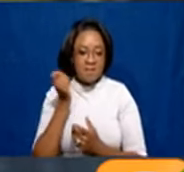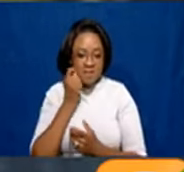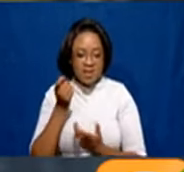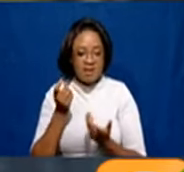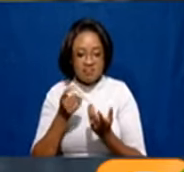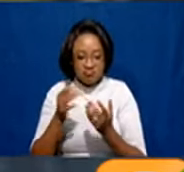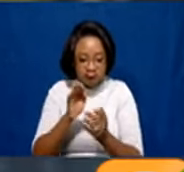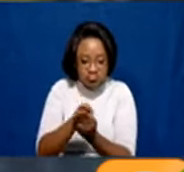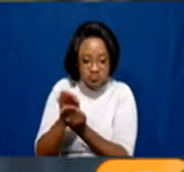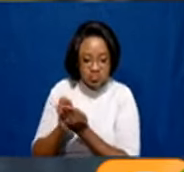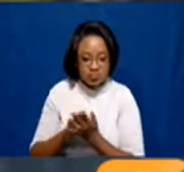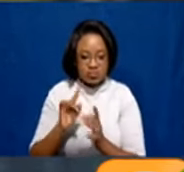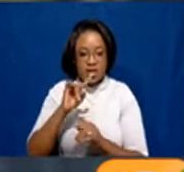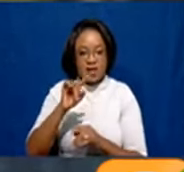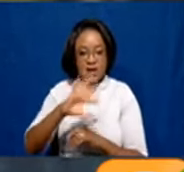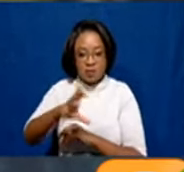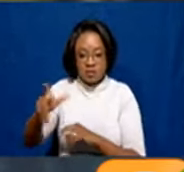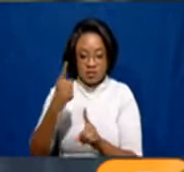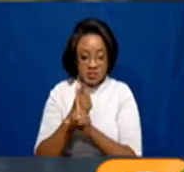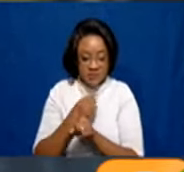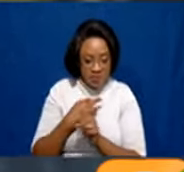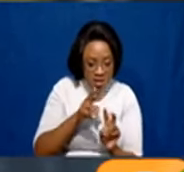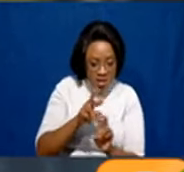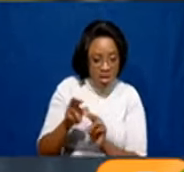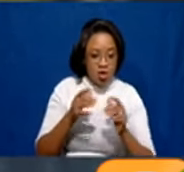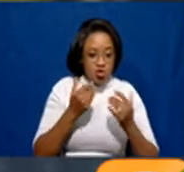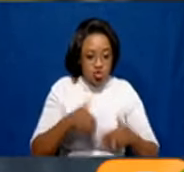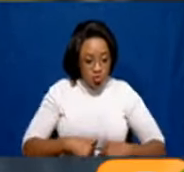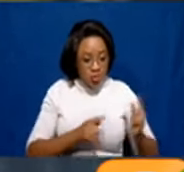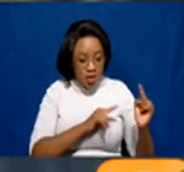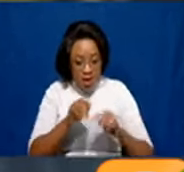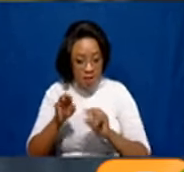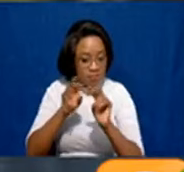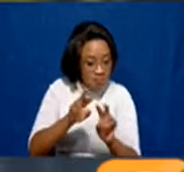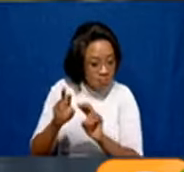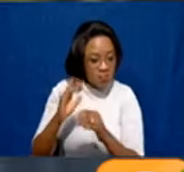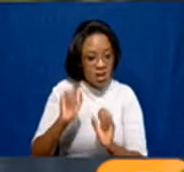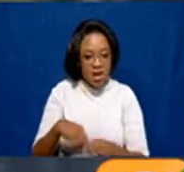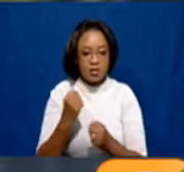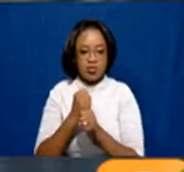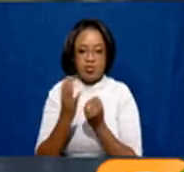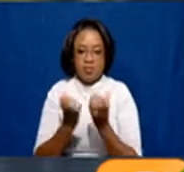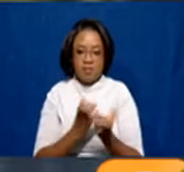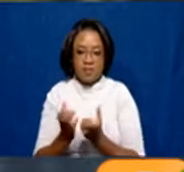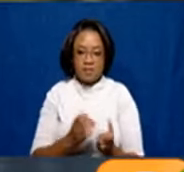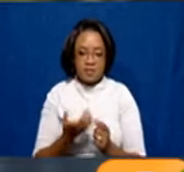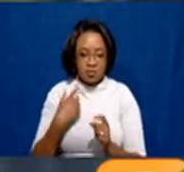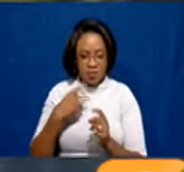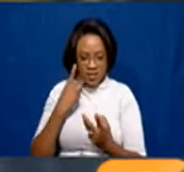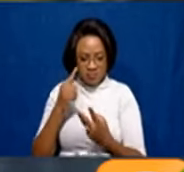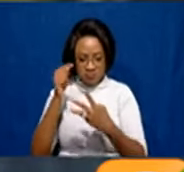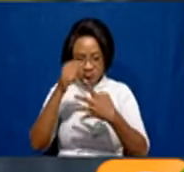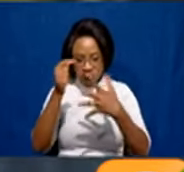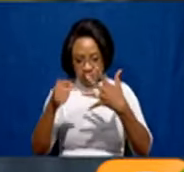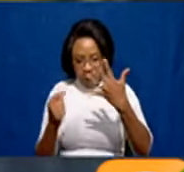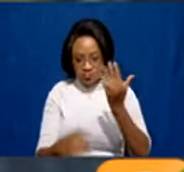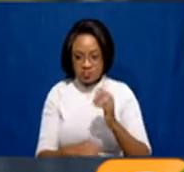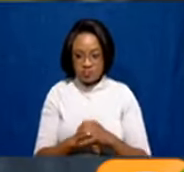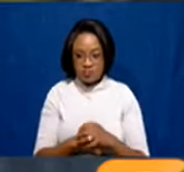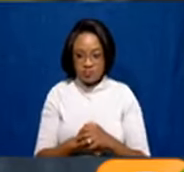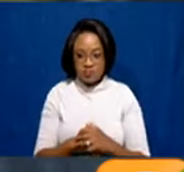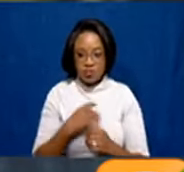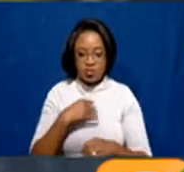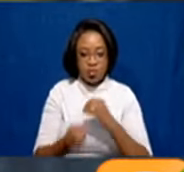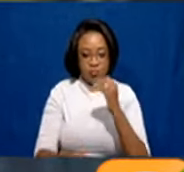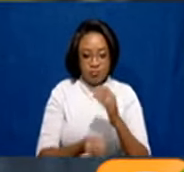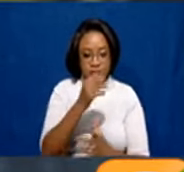this country, and I use it as a case study to teach young people how they can also do business. So looking at all those things, we put together